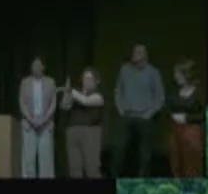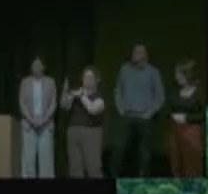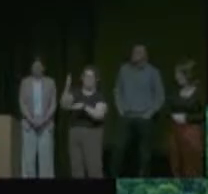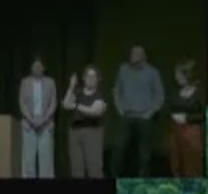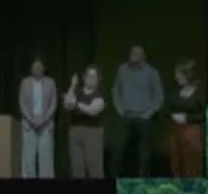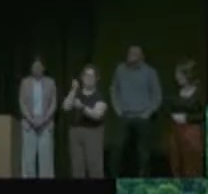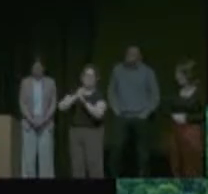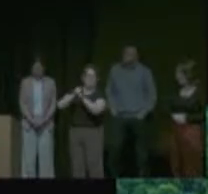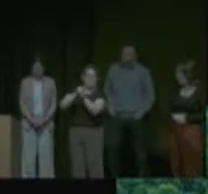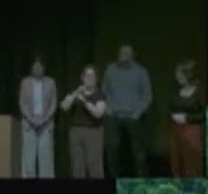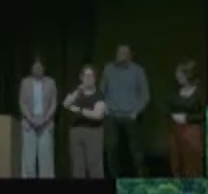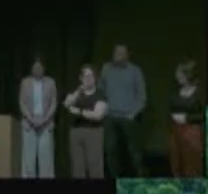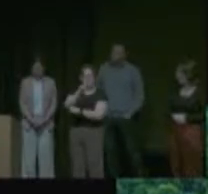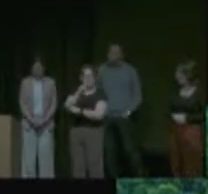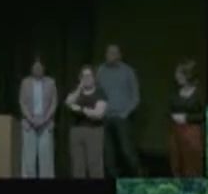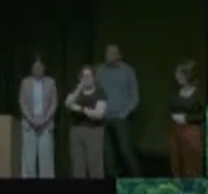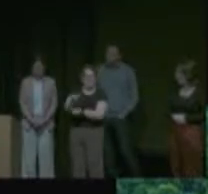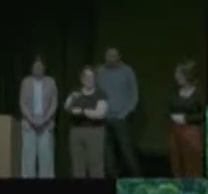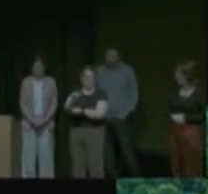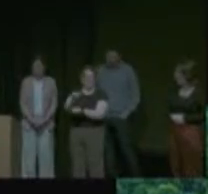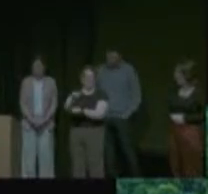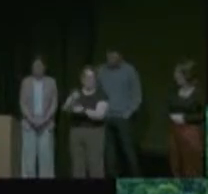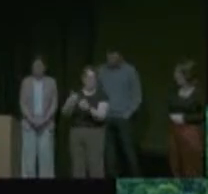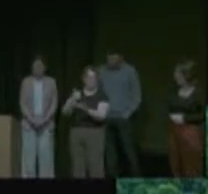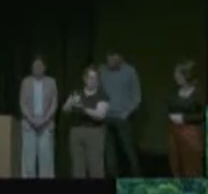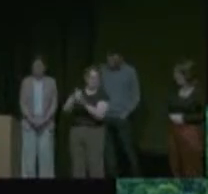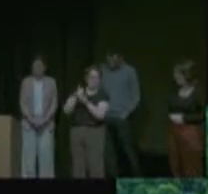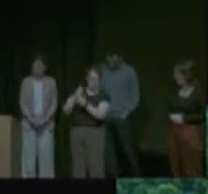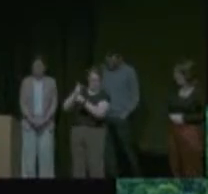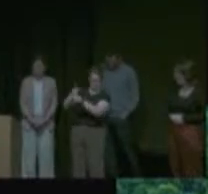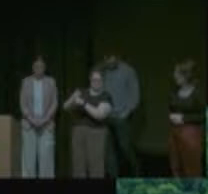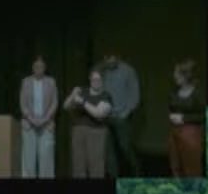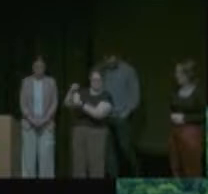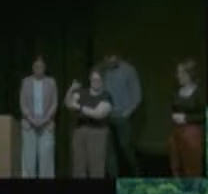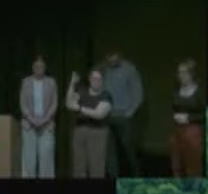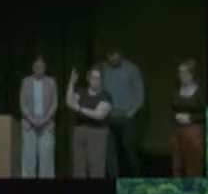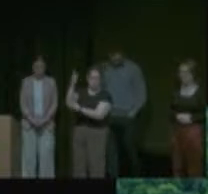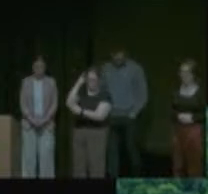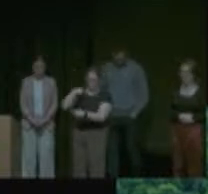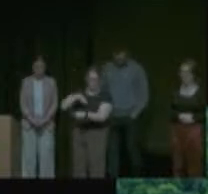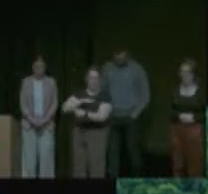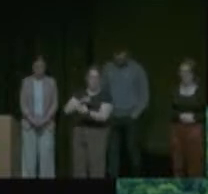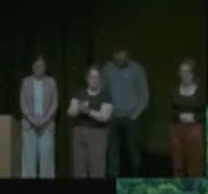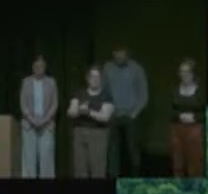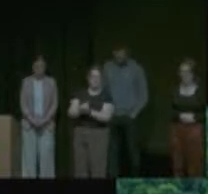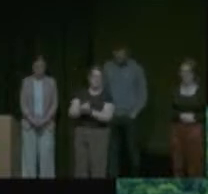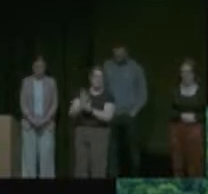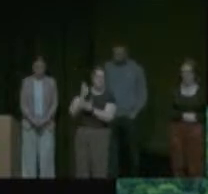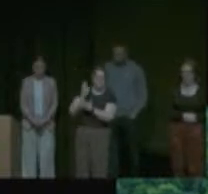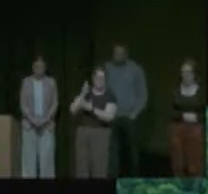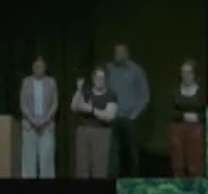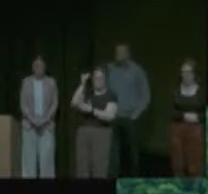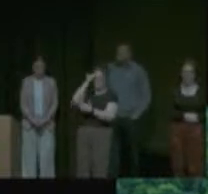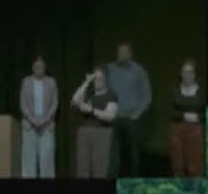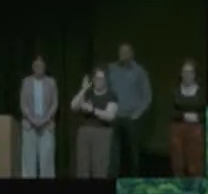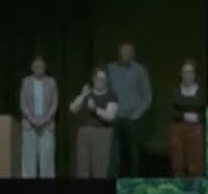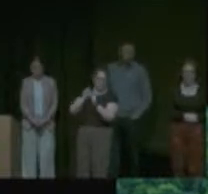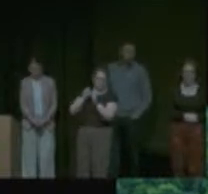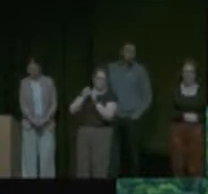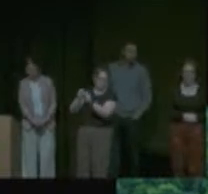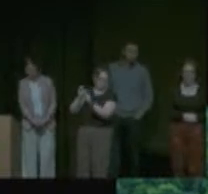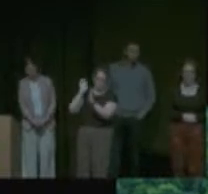Resource assisting us with, basically taking care of it for us. So we're going to be keenly aware of it all the way through.